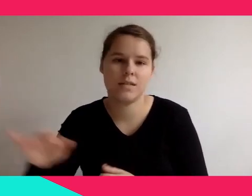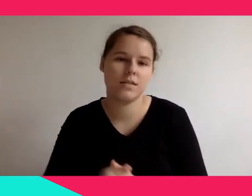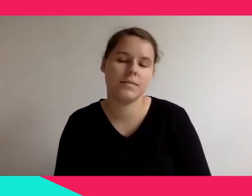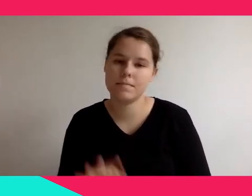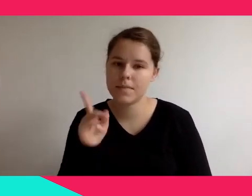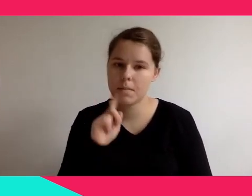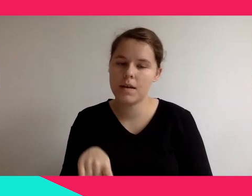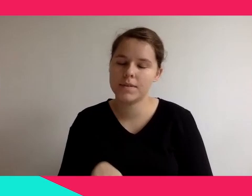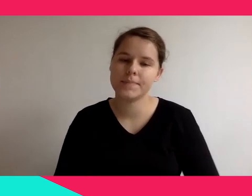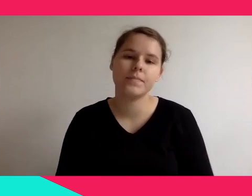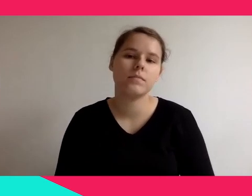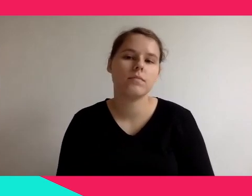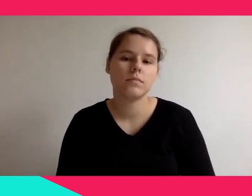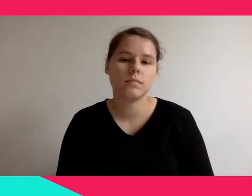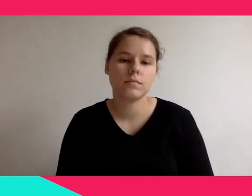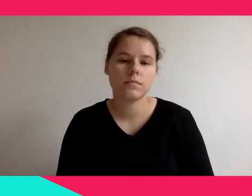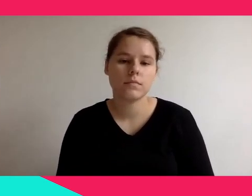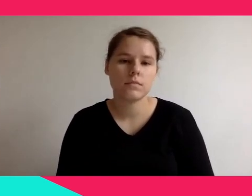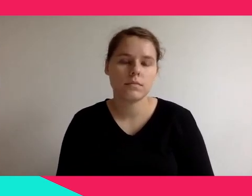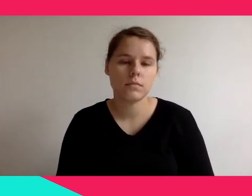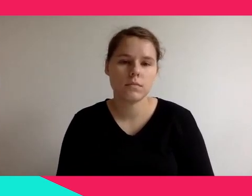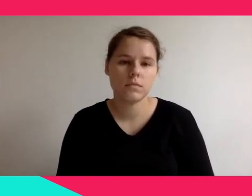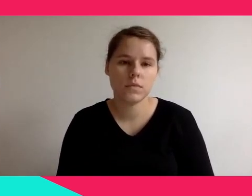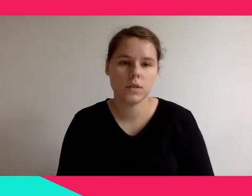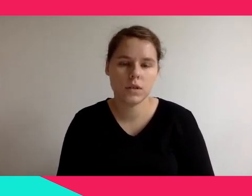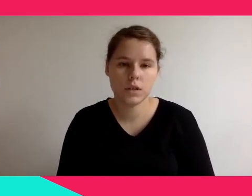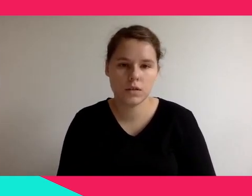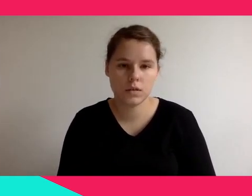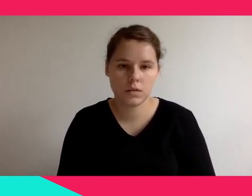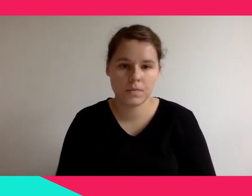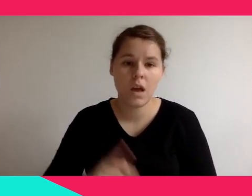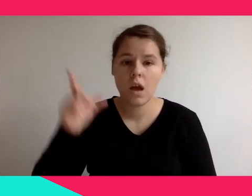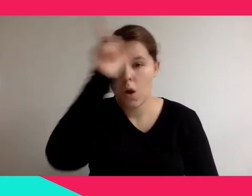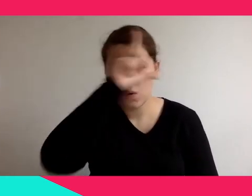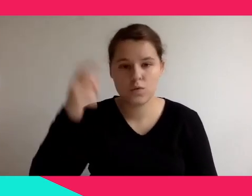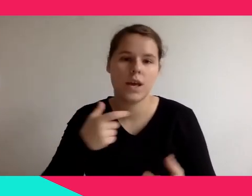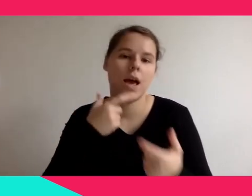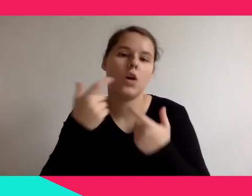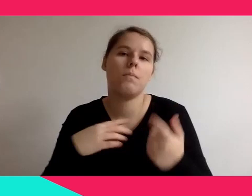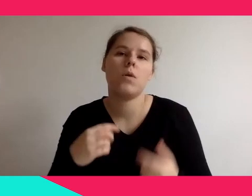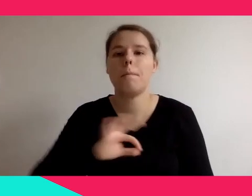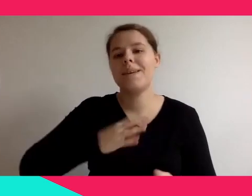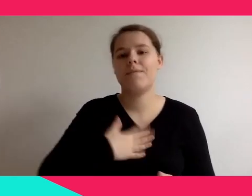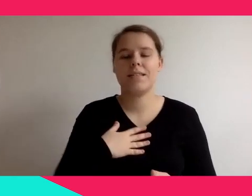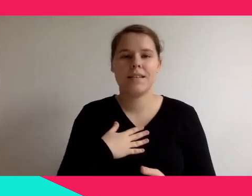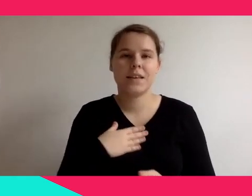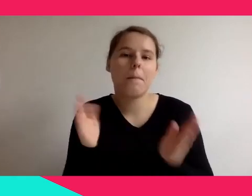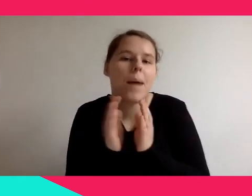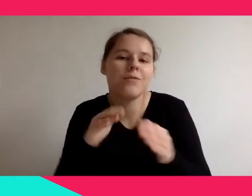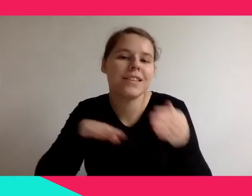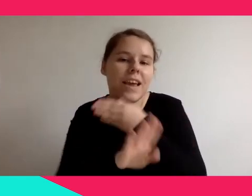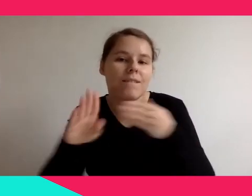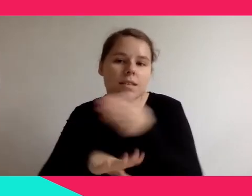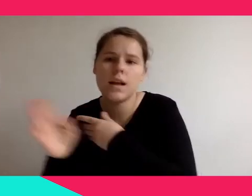that people created based on the collection. And the thing that I find very interesting is that everyone has